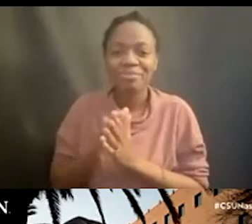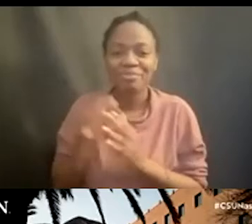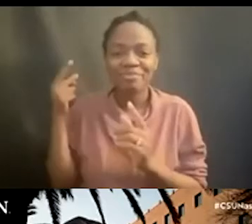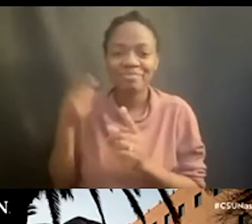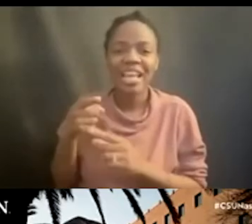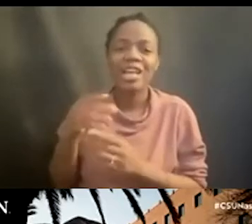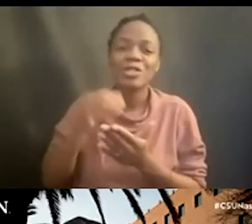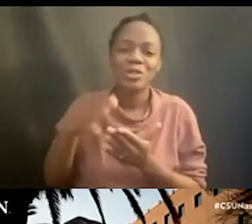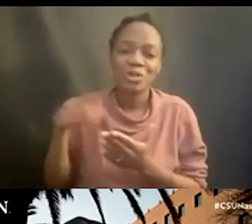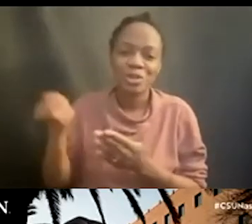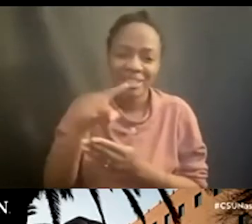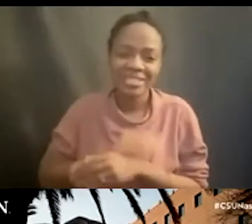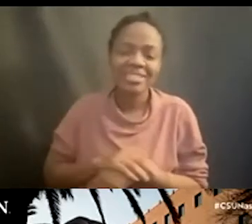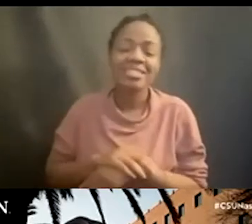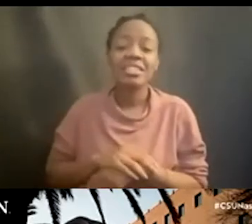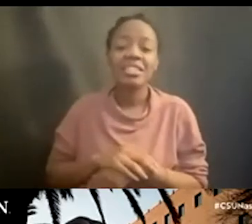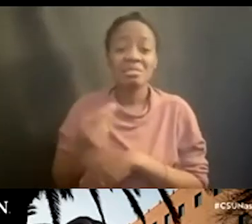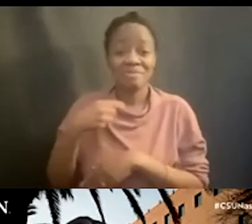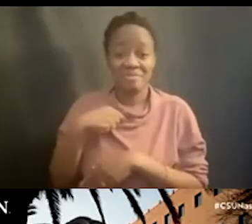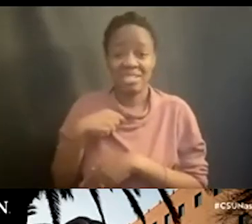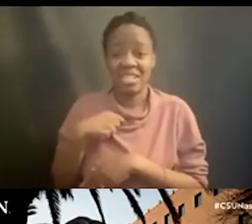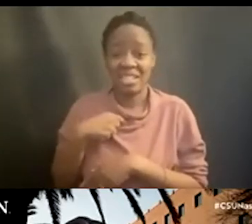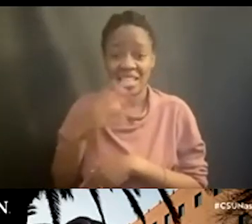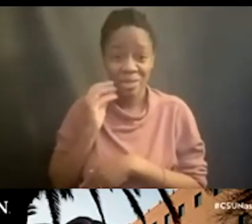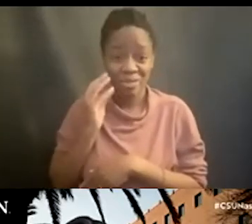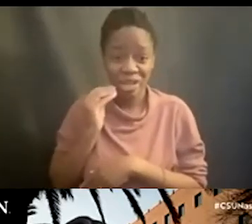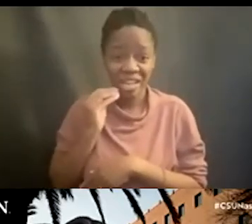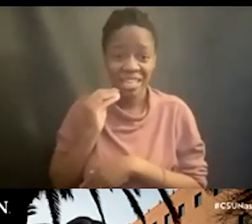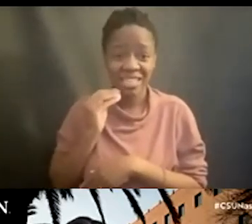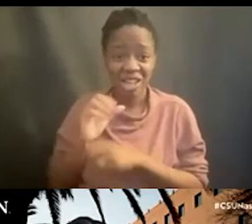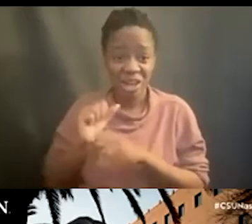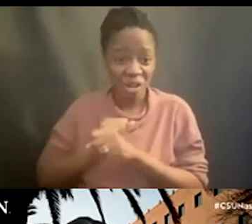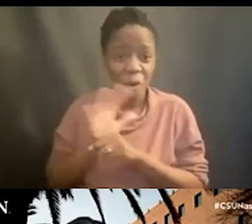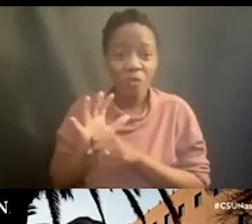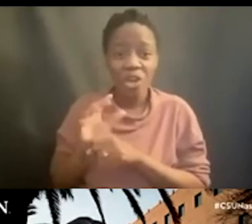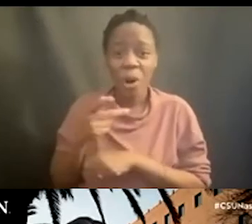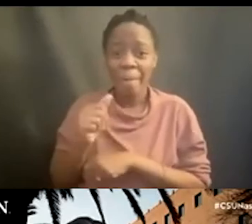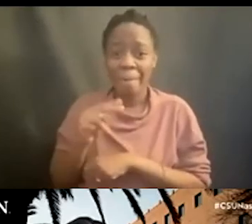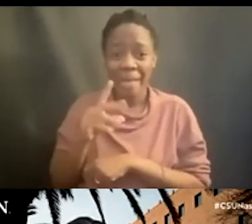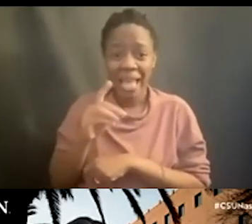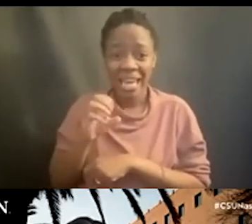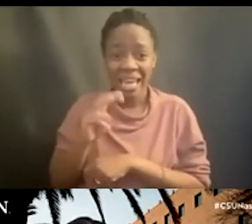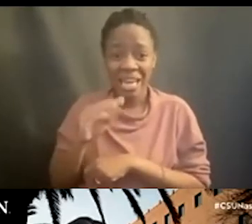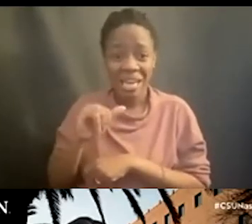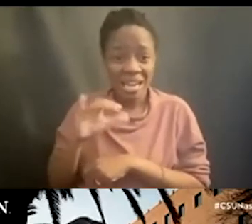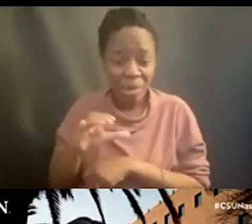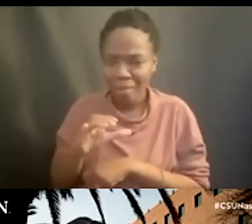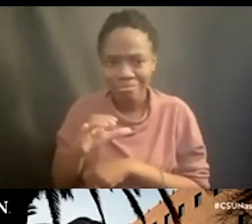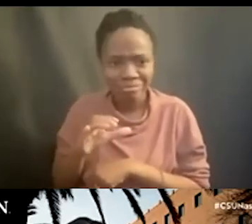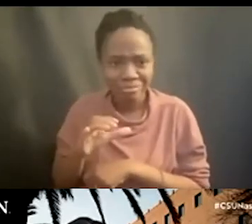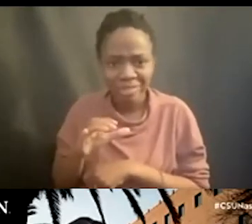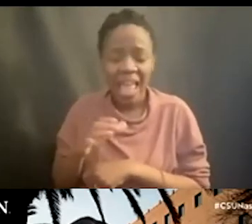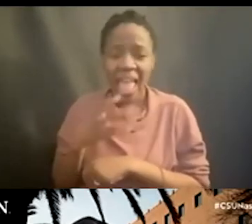Um, I have never gone through a pandemic and being enrolled in school. So I